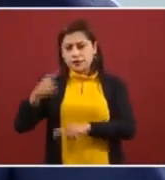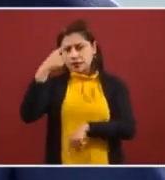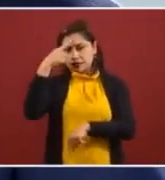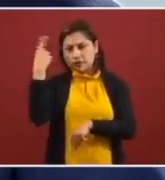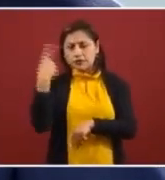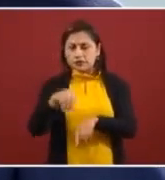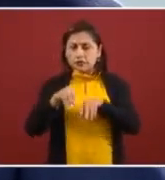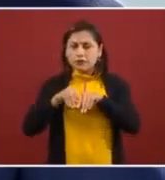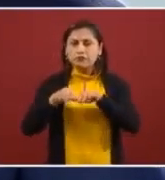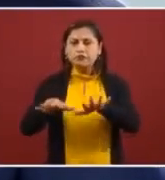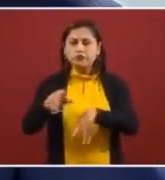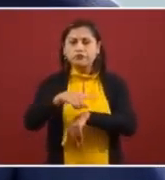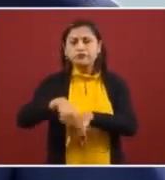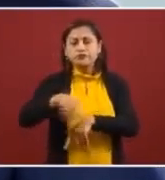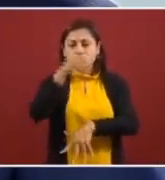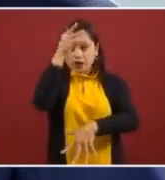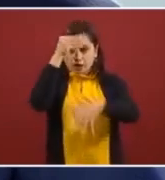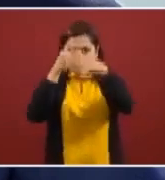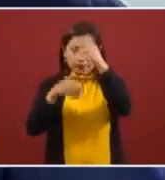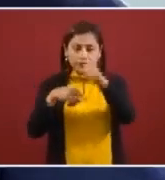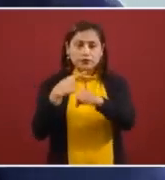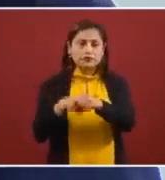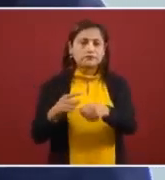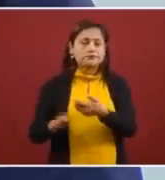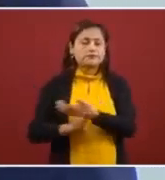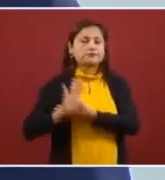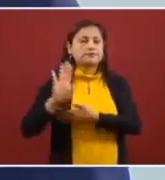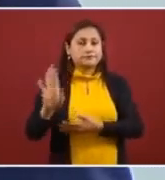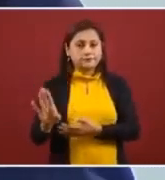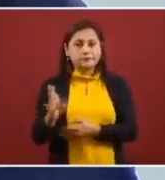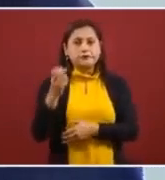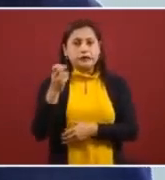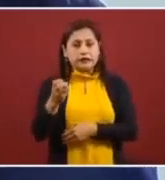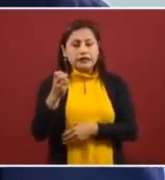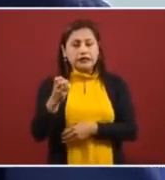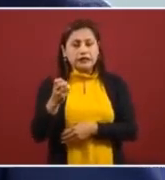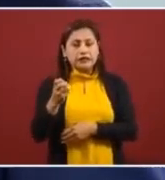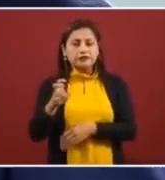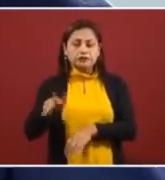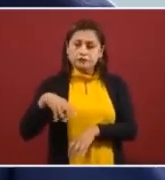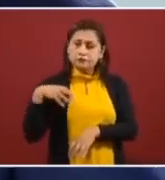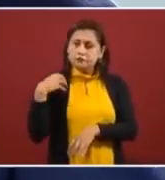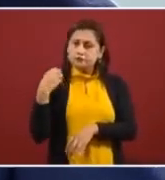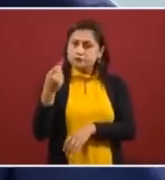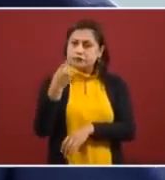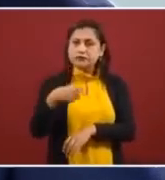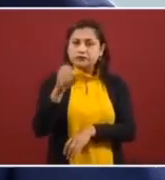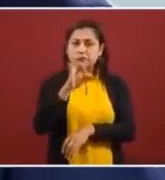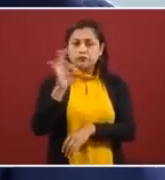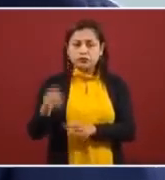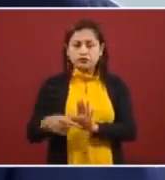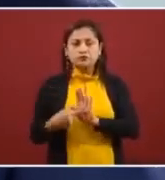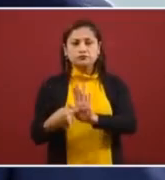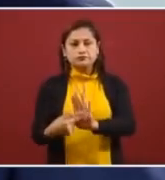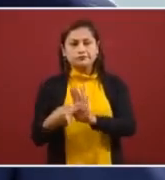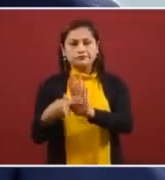health and prevention of illness will be developed to their maximum capacity